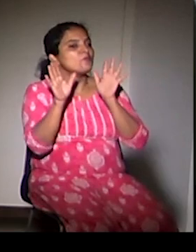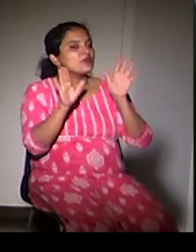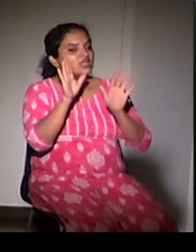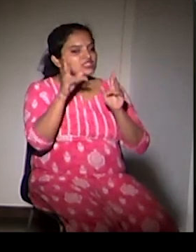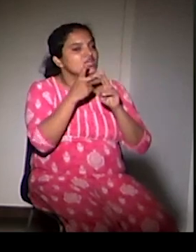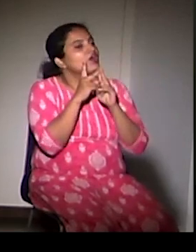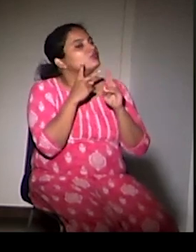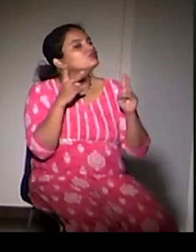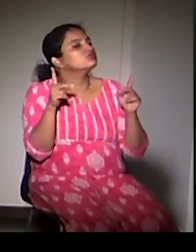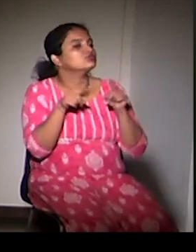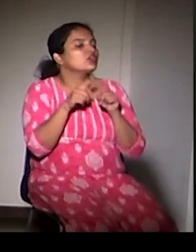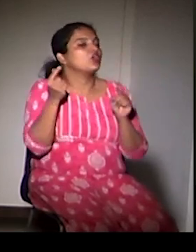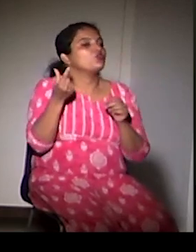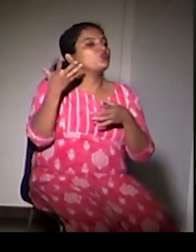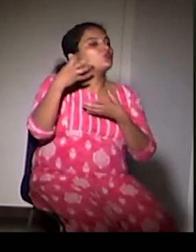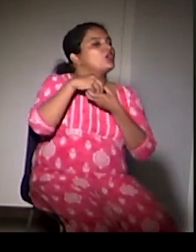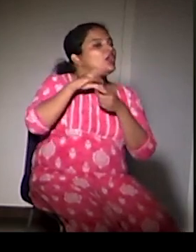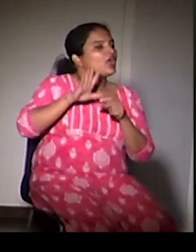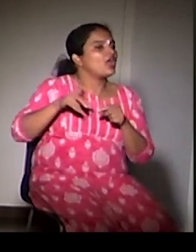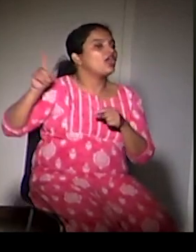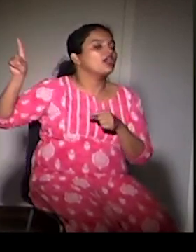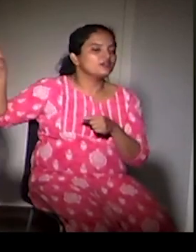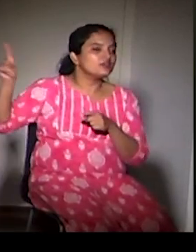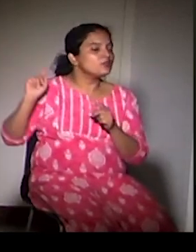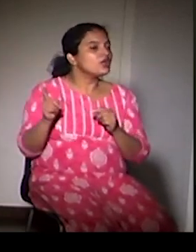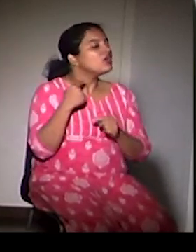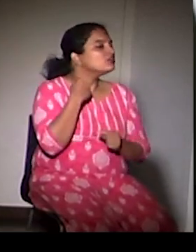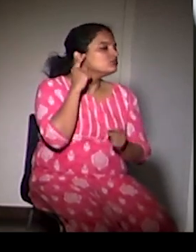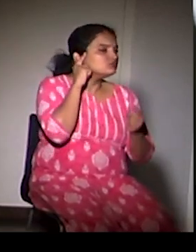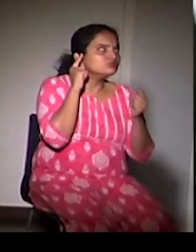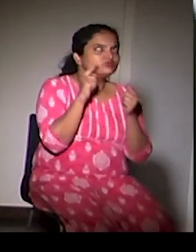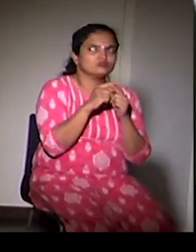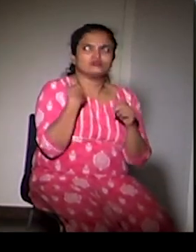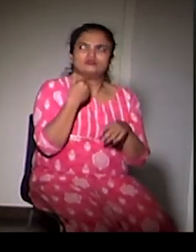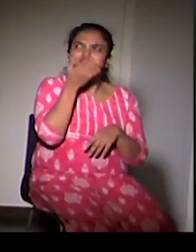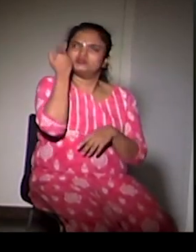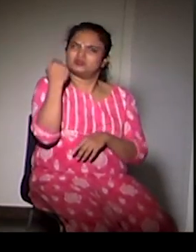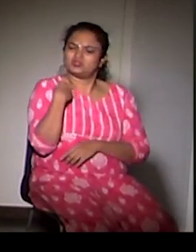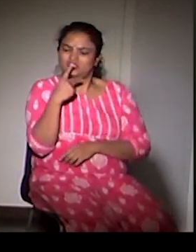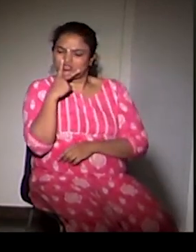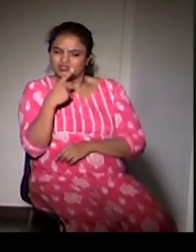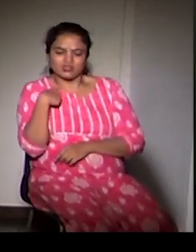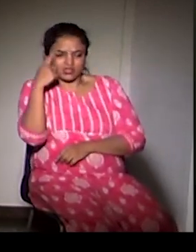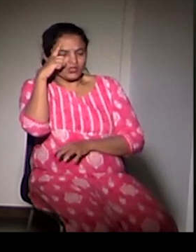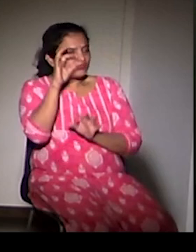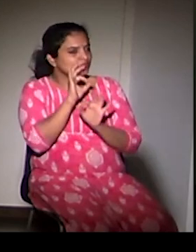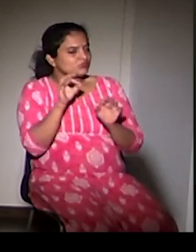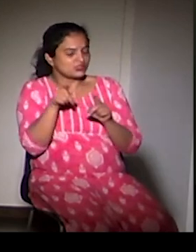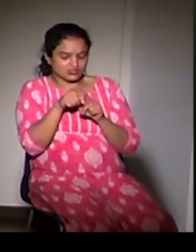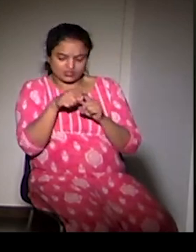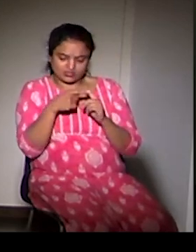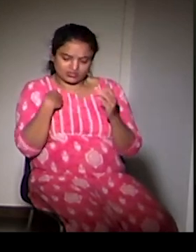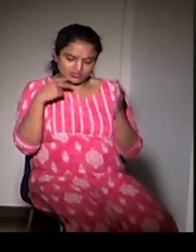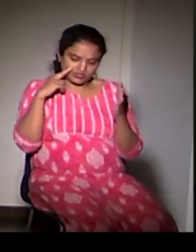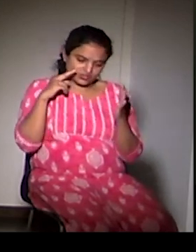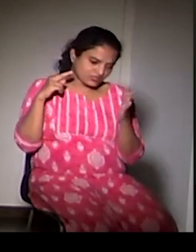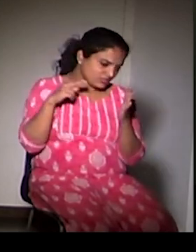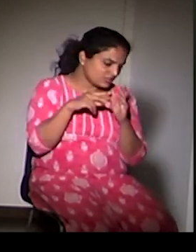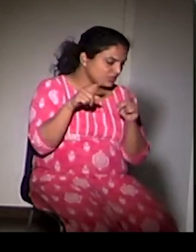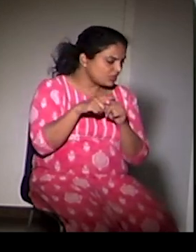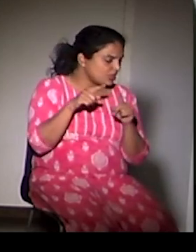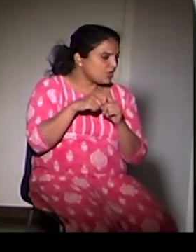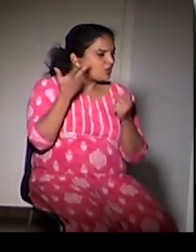in the painting. But what I didn't realise at the time was that the tiles on view in the Victoria and Albert